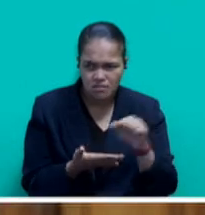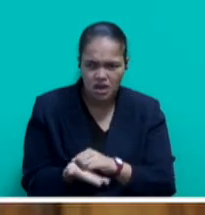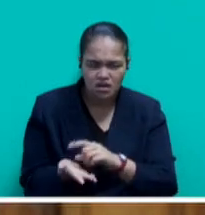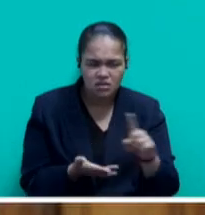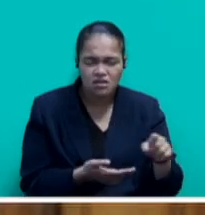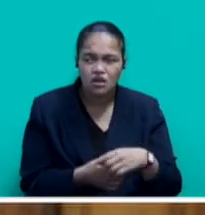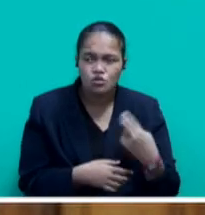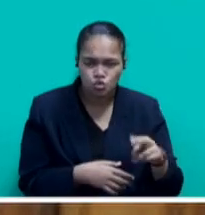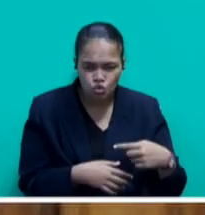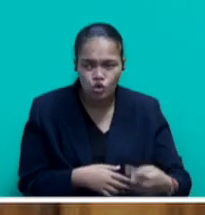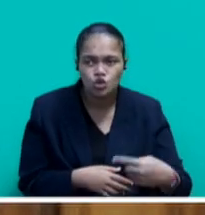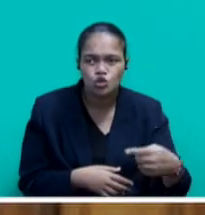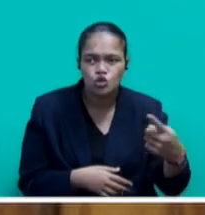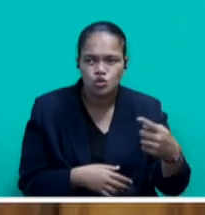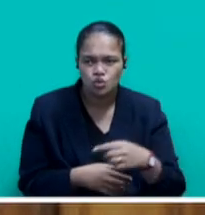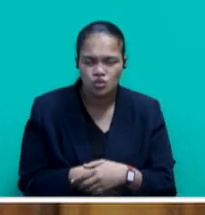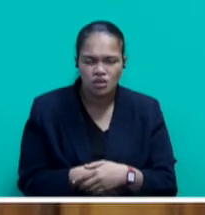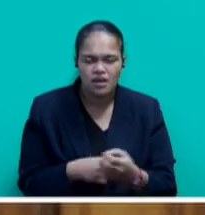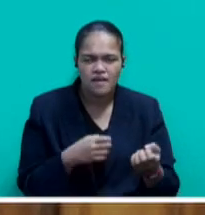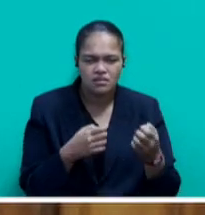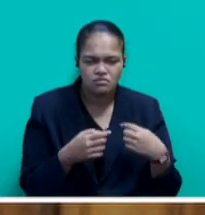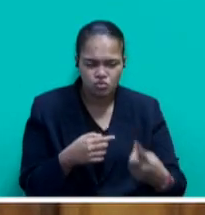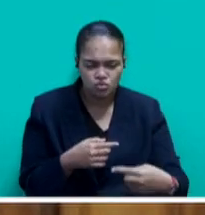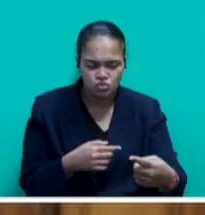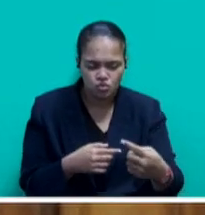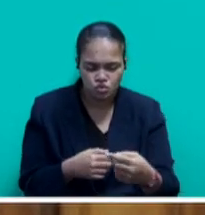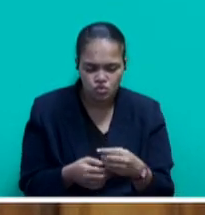operated in an efficient and effective manner.